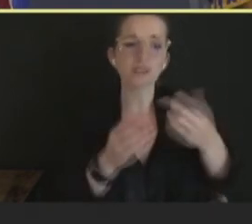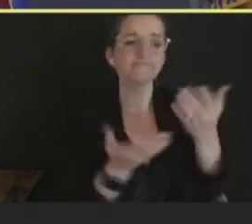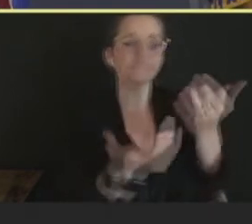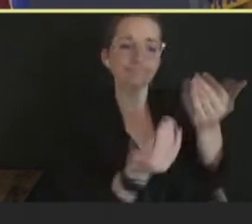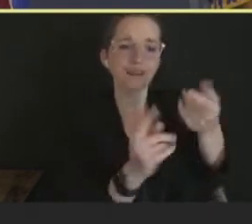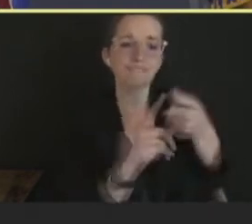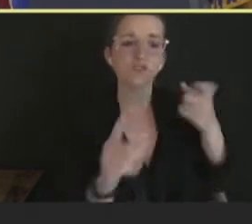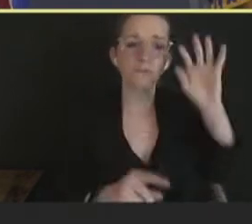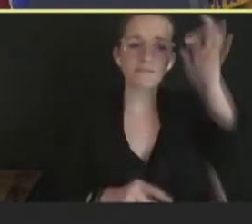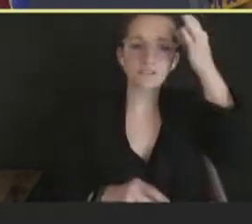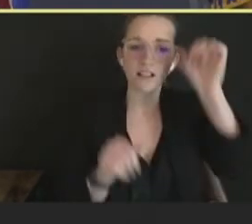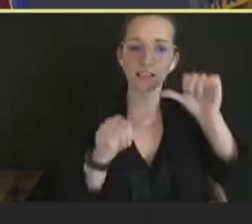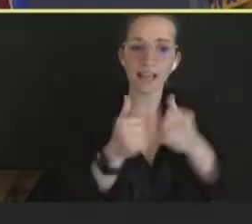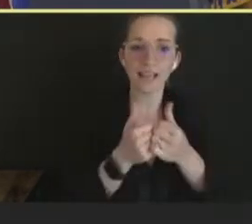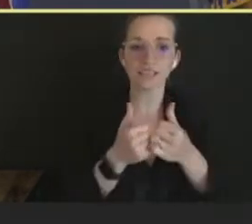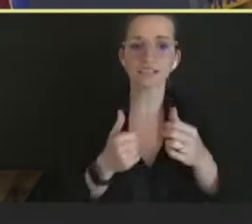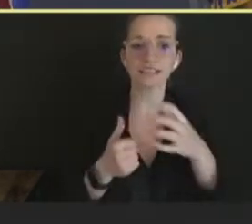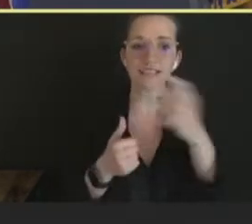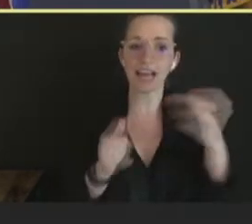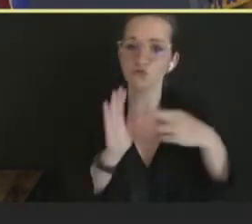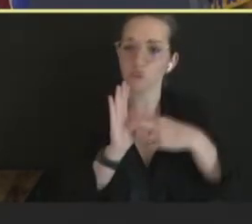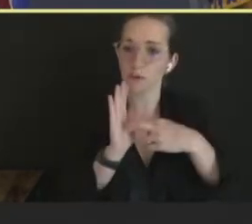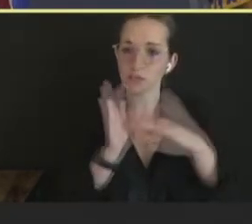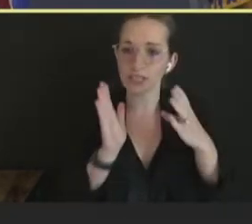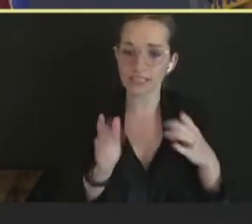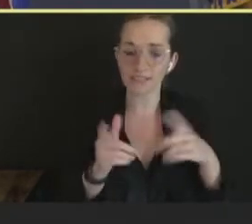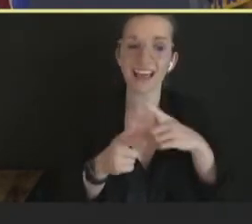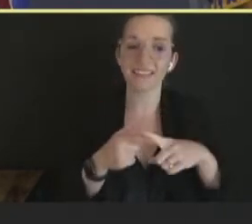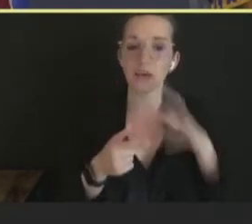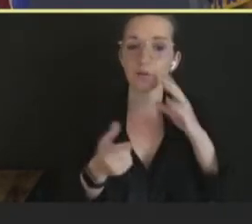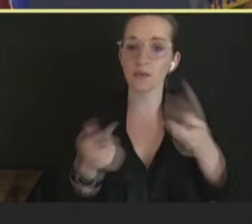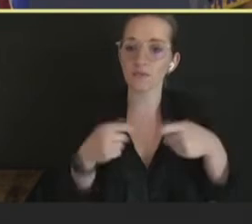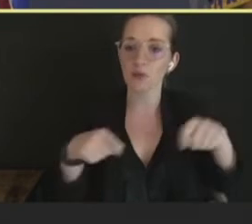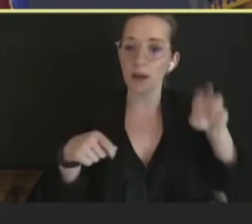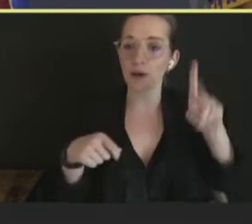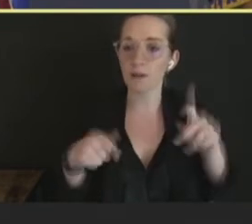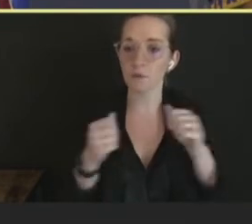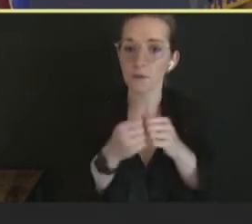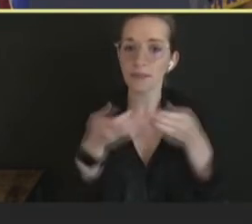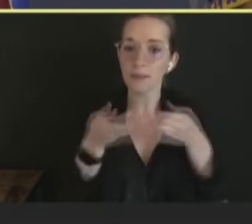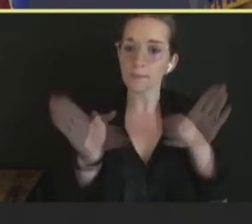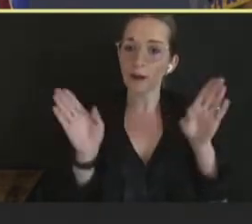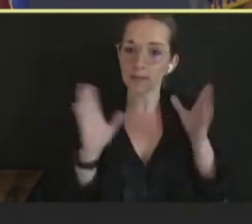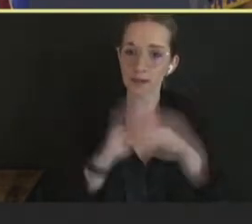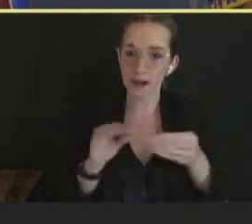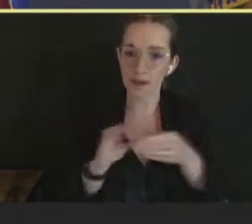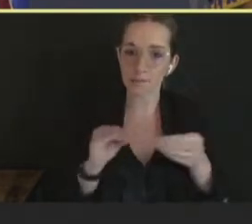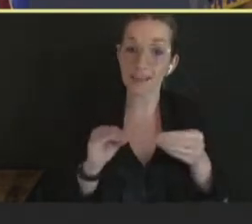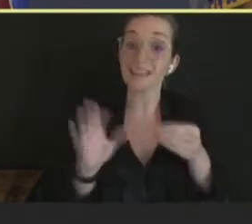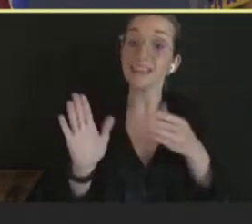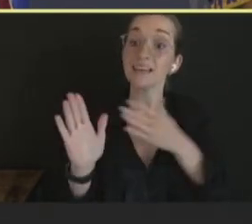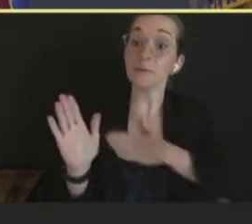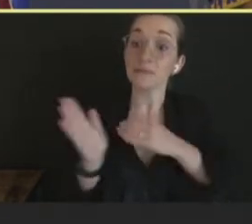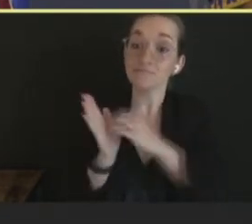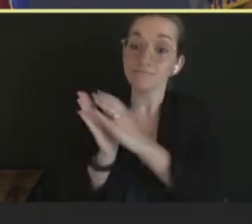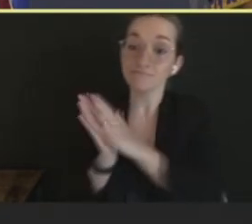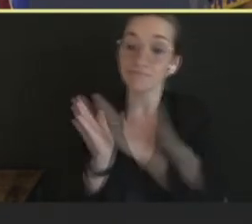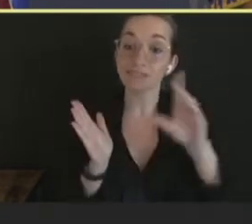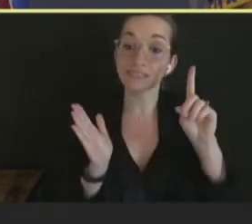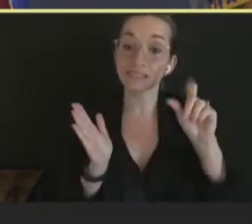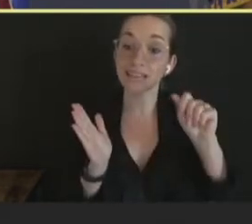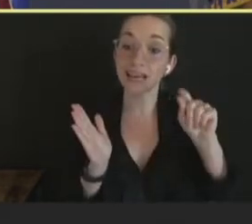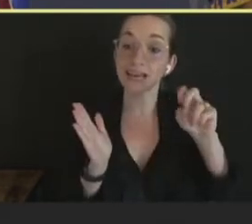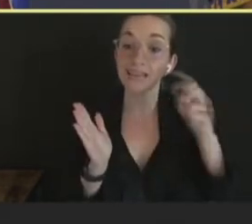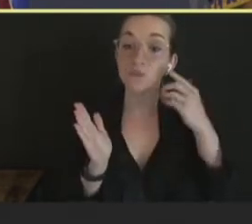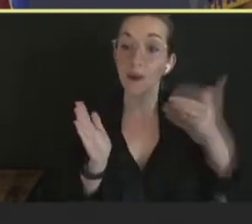comment. And finally, as a reminder, please hold the next meeting date on your calendars. Our next meeting will be September 22nd